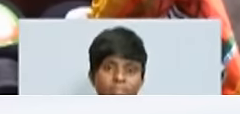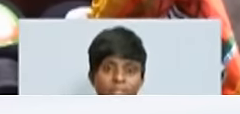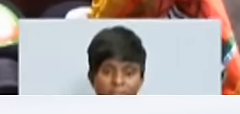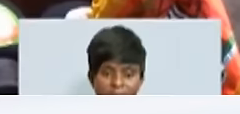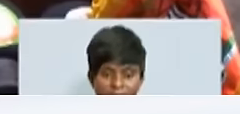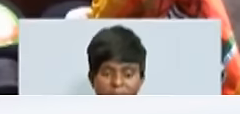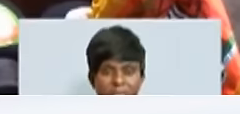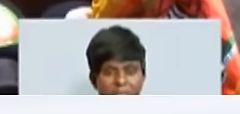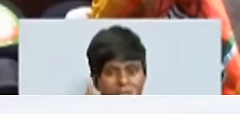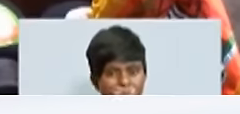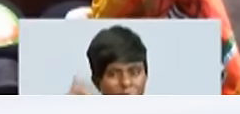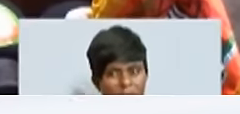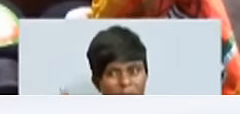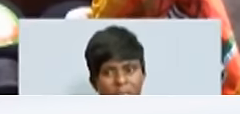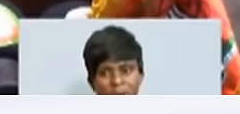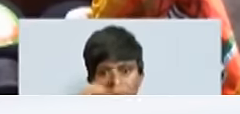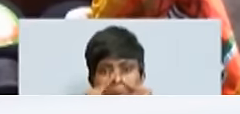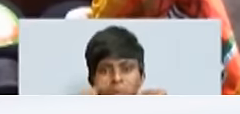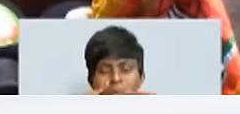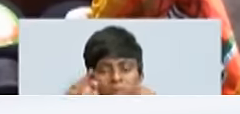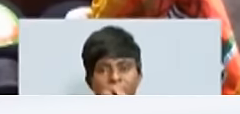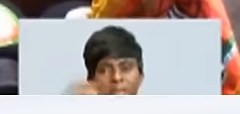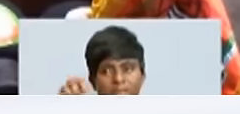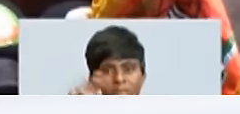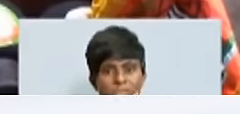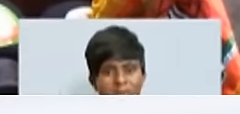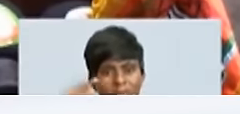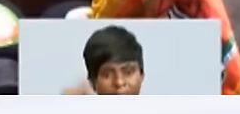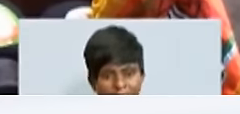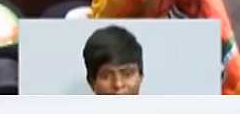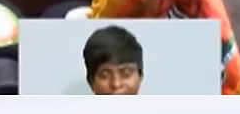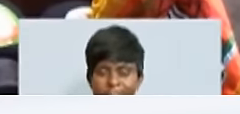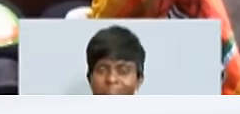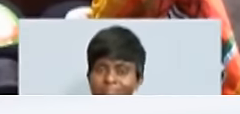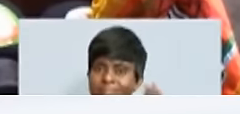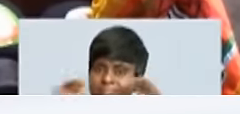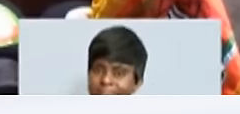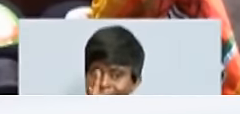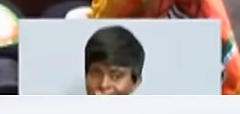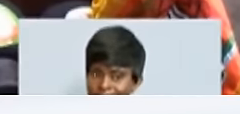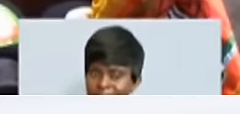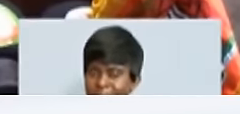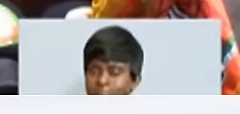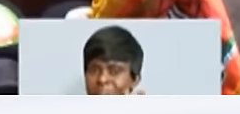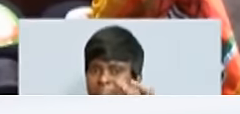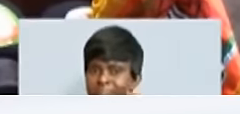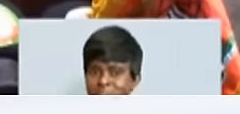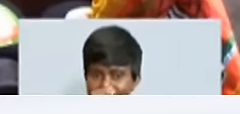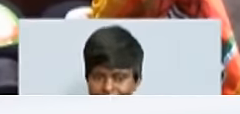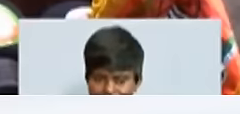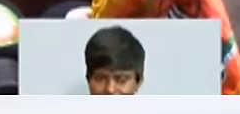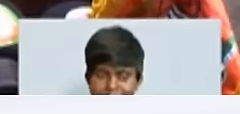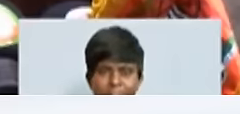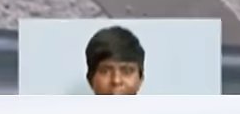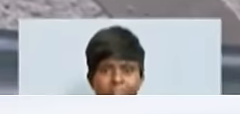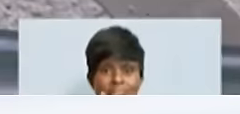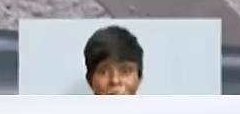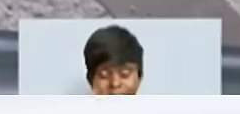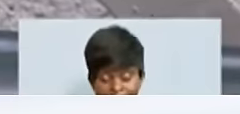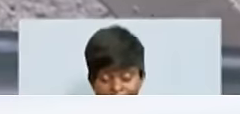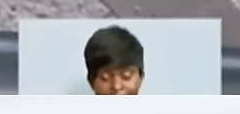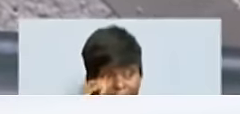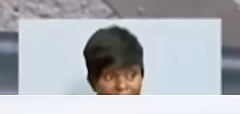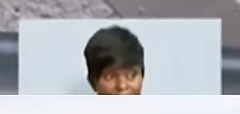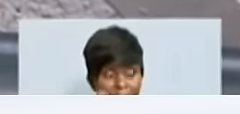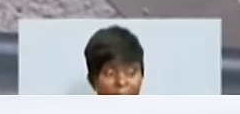at that function in Nyimba of Eastern Province, I said, this is the last time I'm doing this, because there's nothing called a planting season. We should be